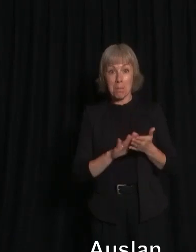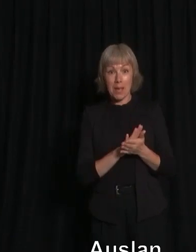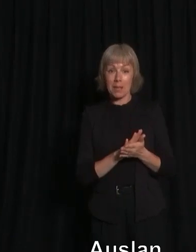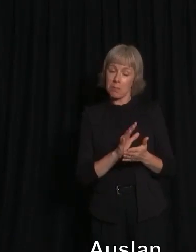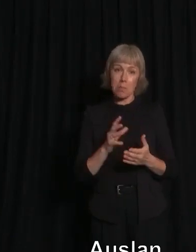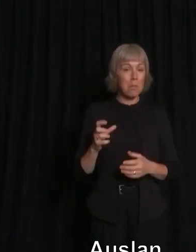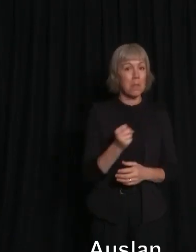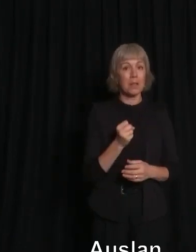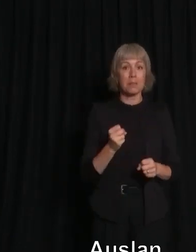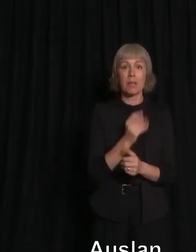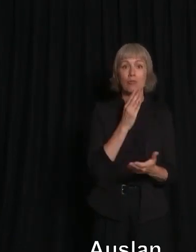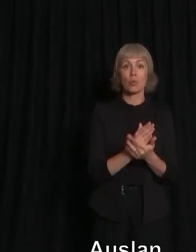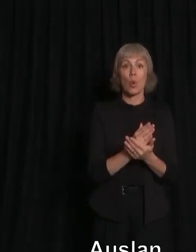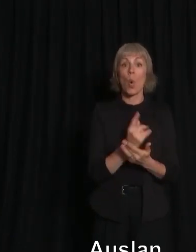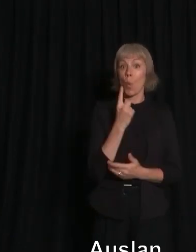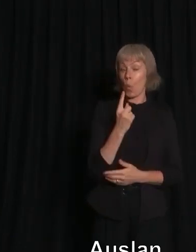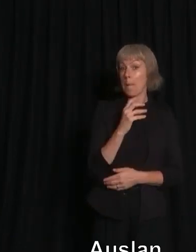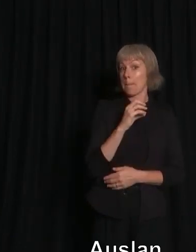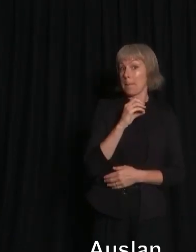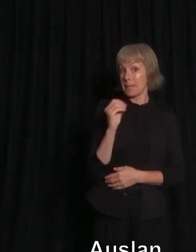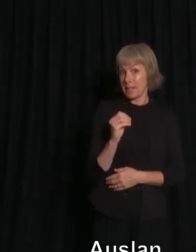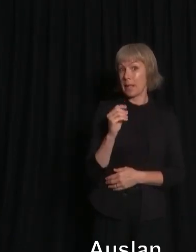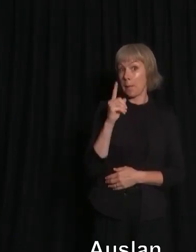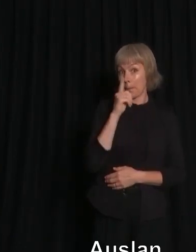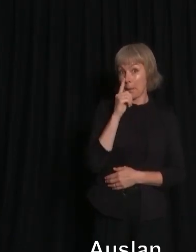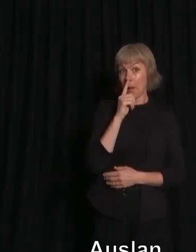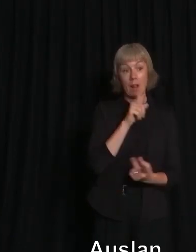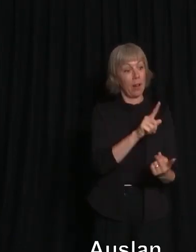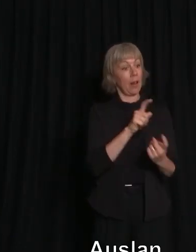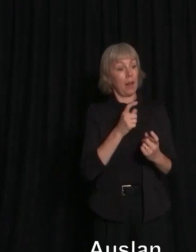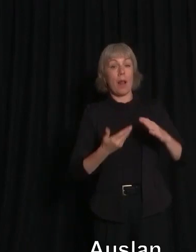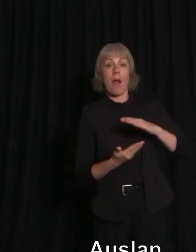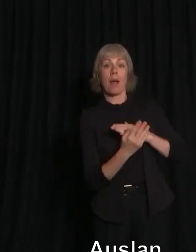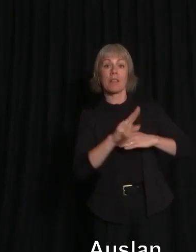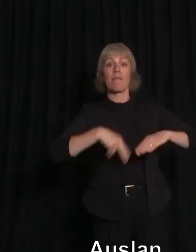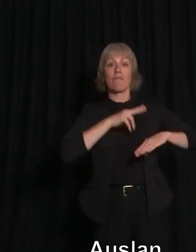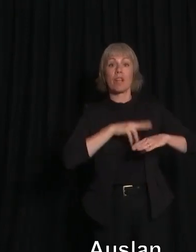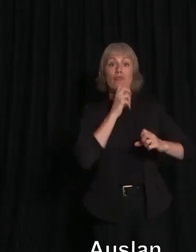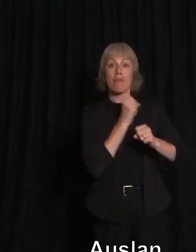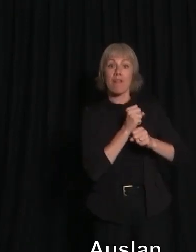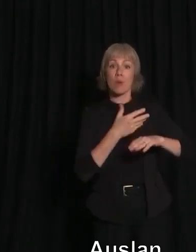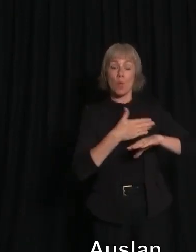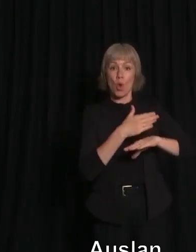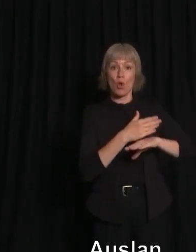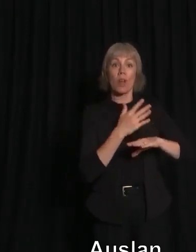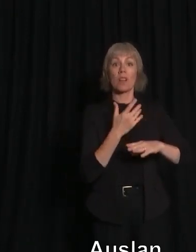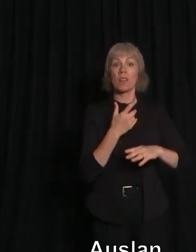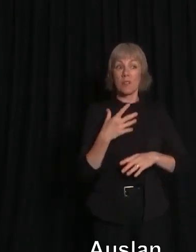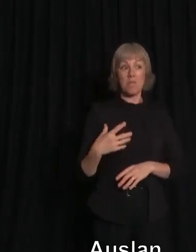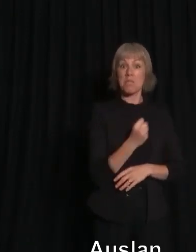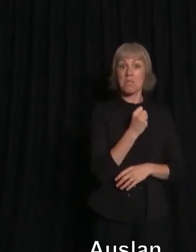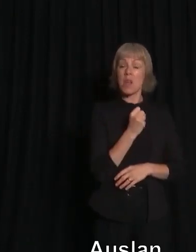1% of employees of employment within the federal state agencies must